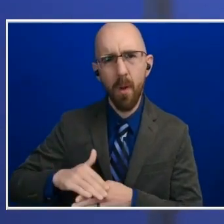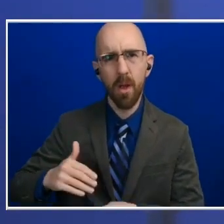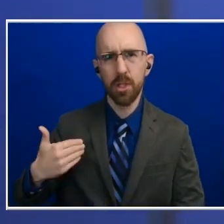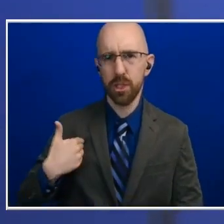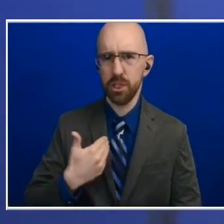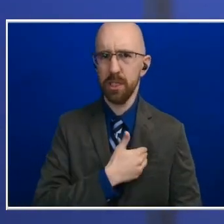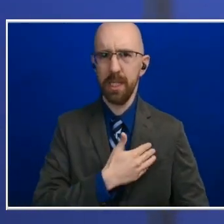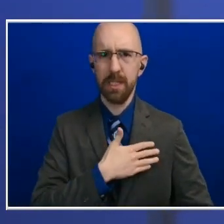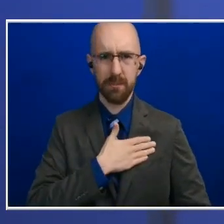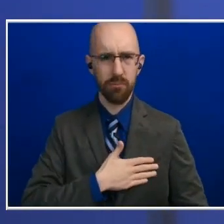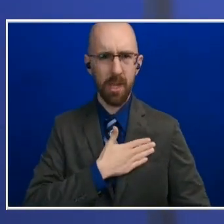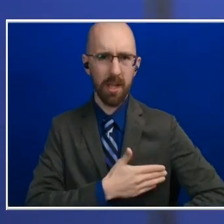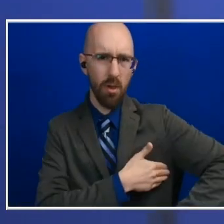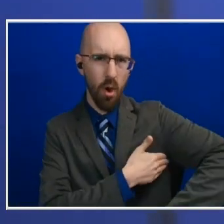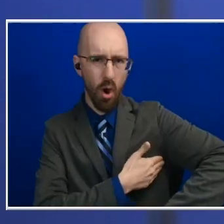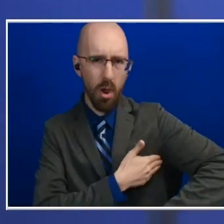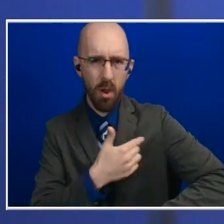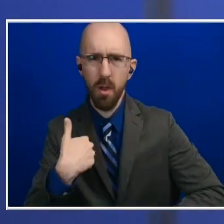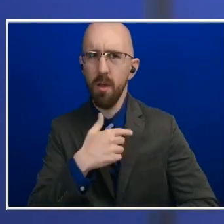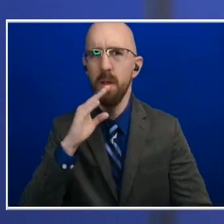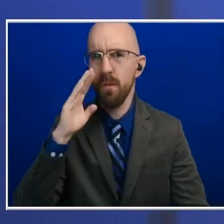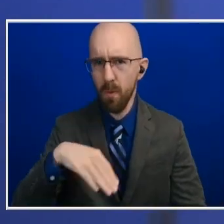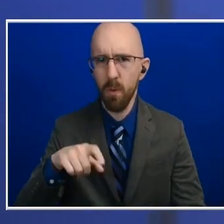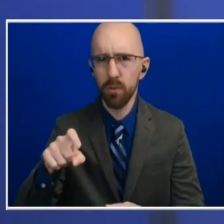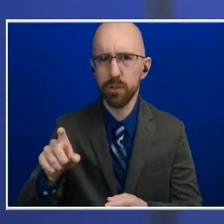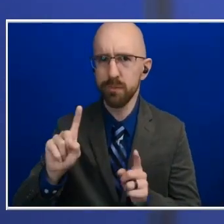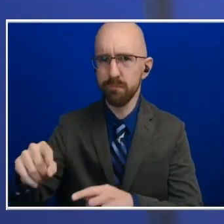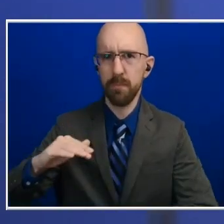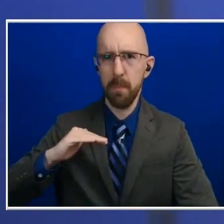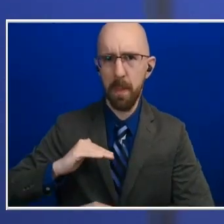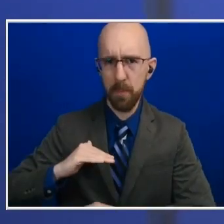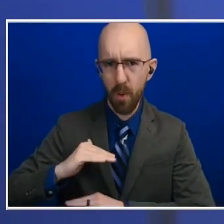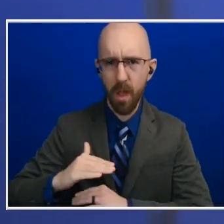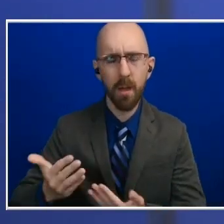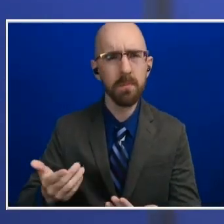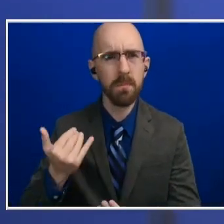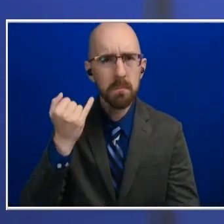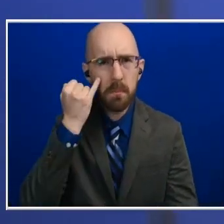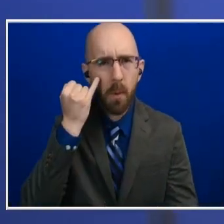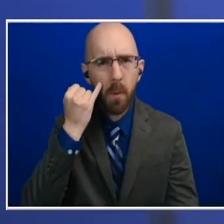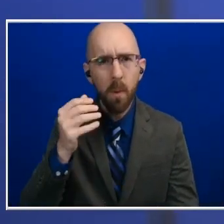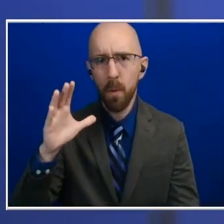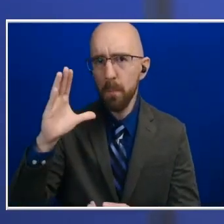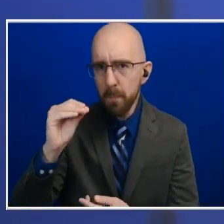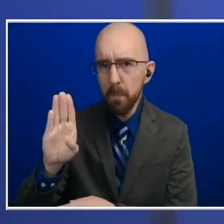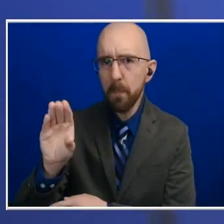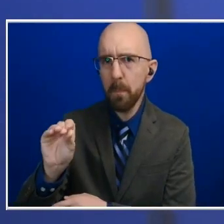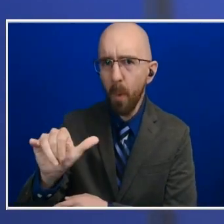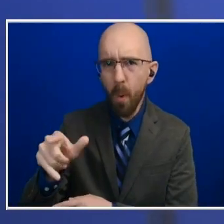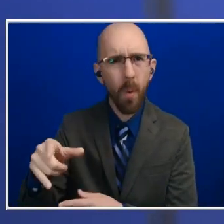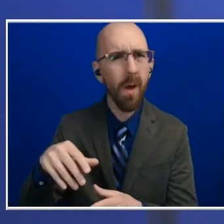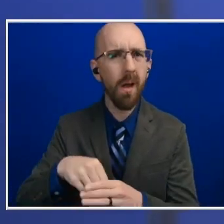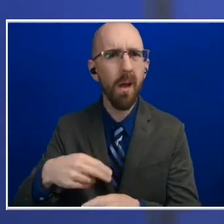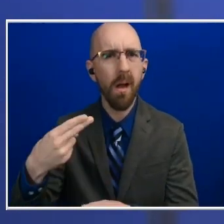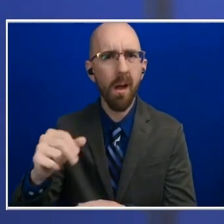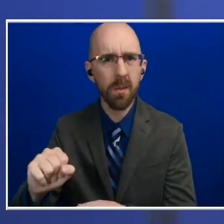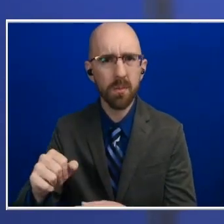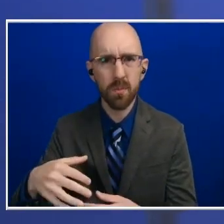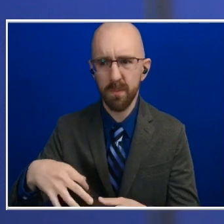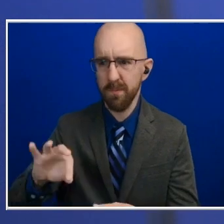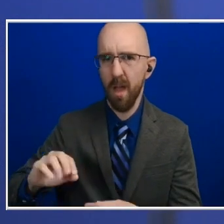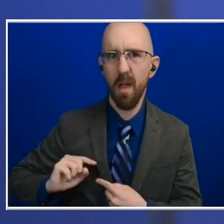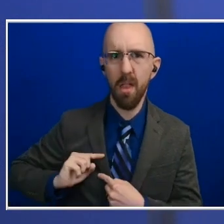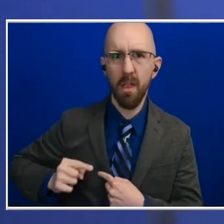know that she should get a mammogram. But what happens when a boy, still in high school, finds a lump?